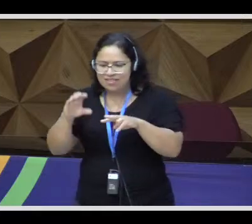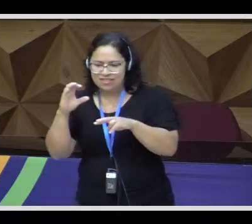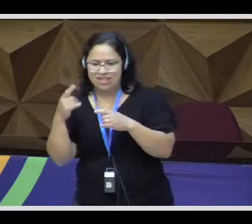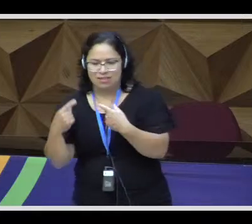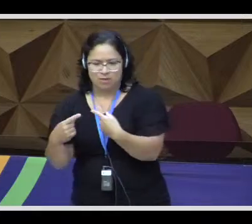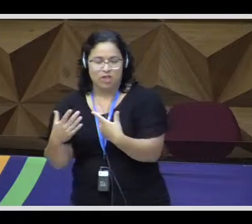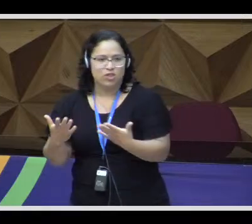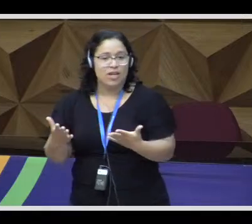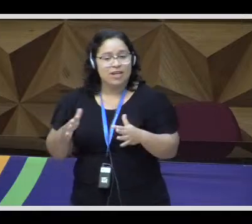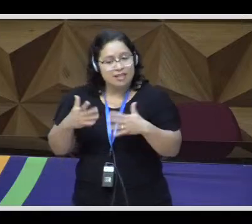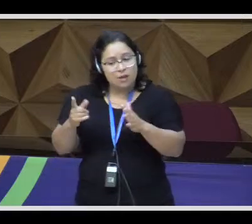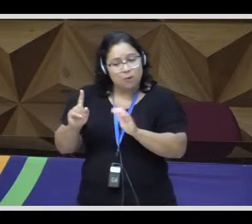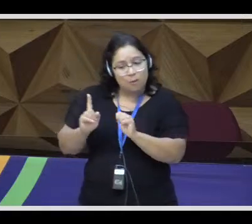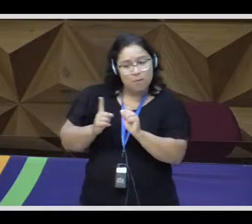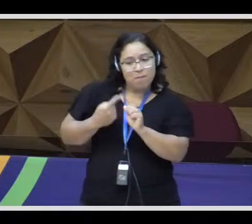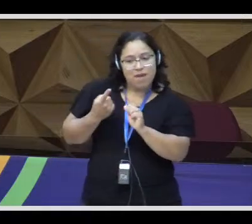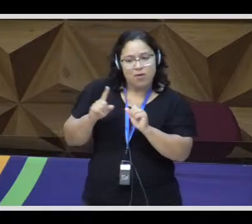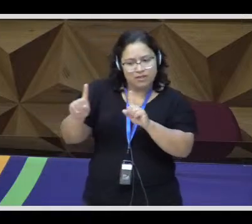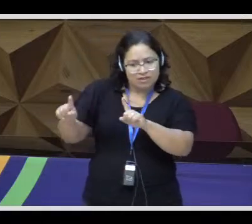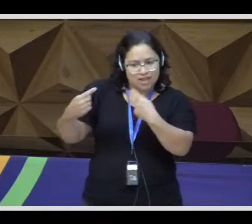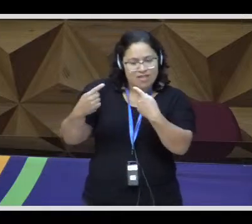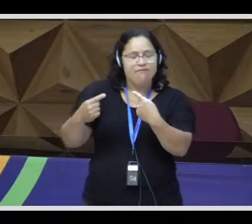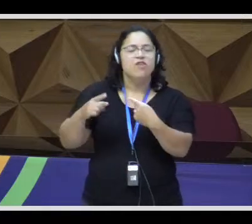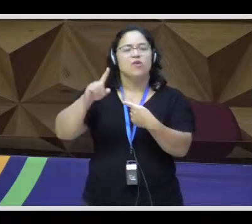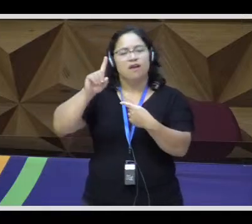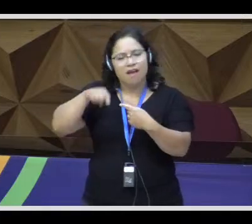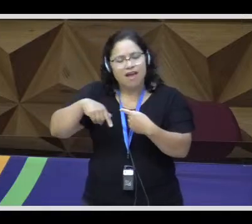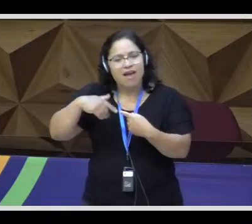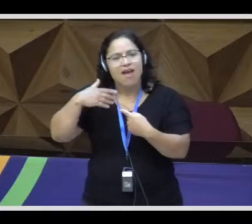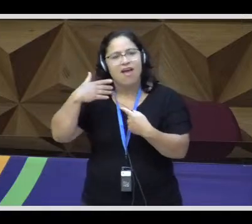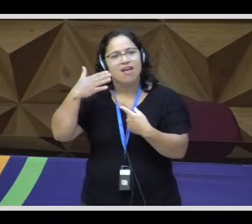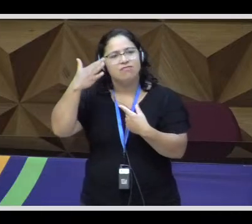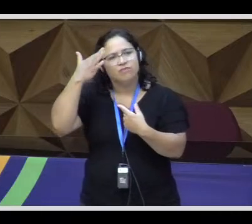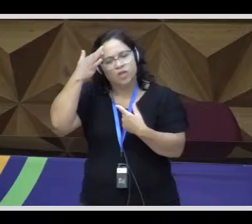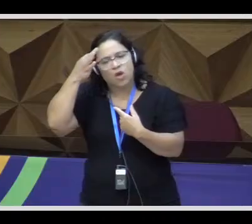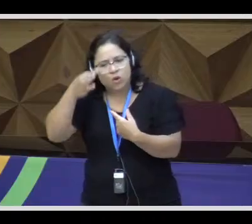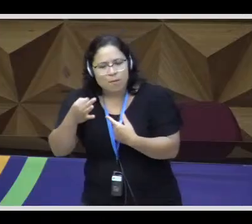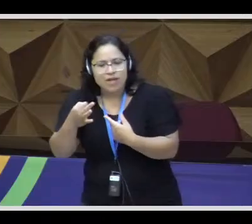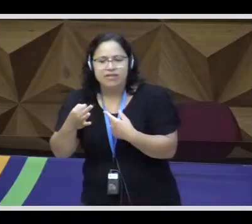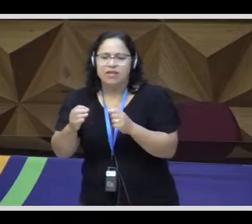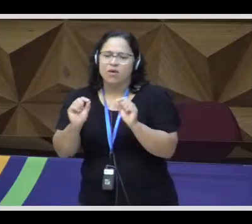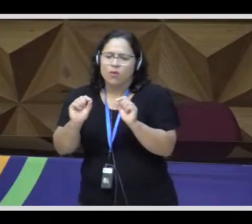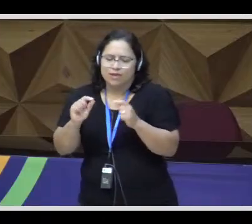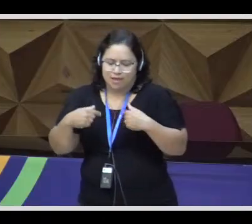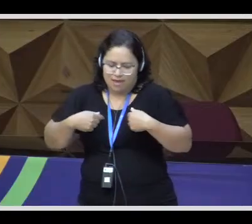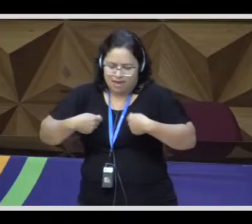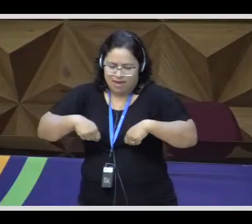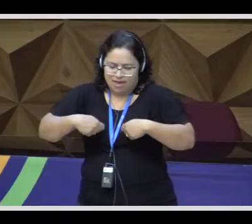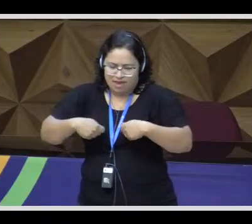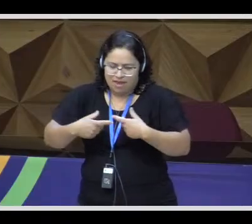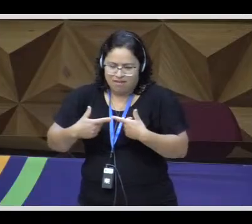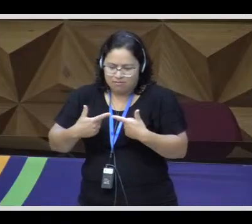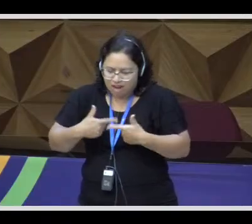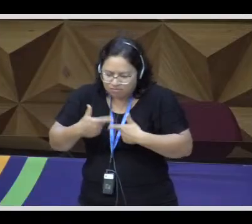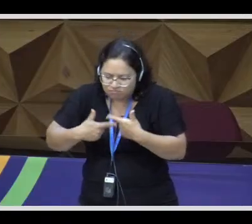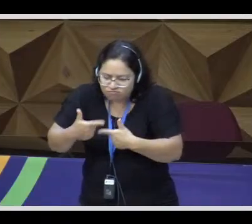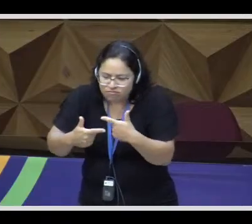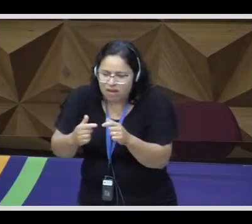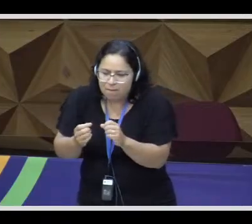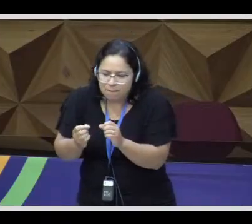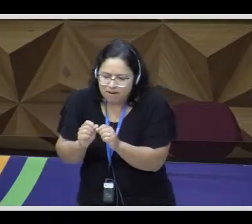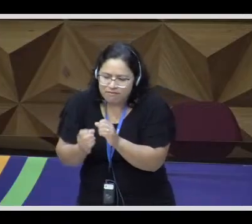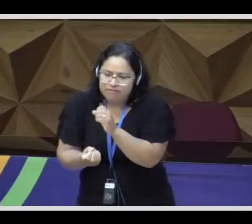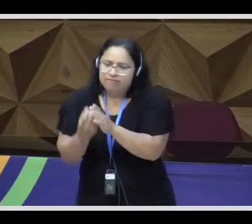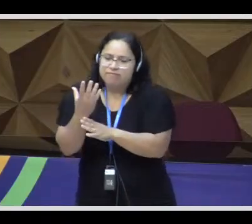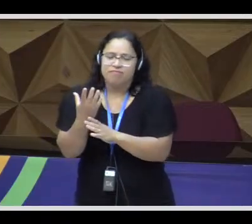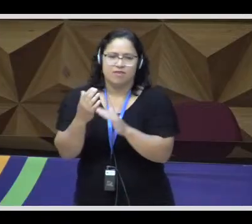I faced was to understand what I had to do in order to have a company, right? And you